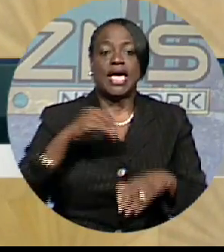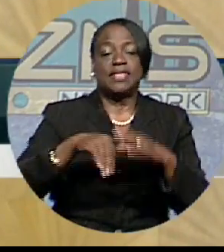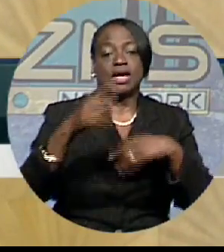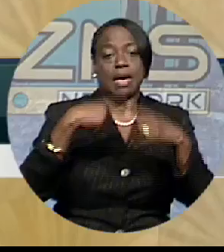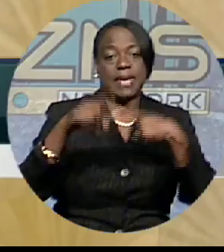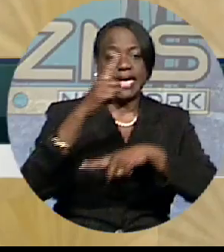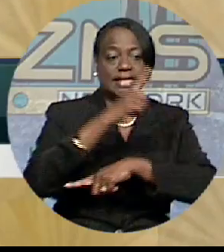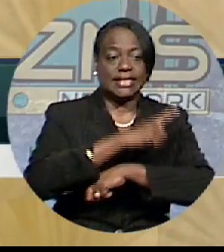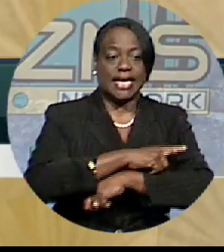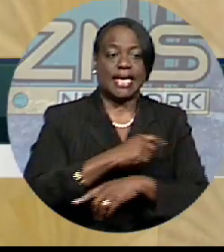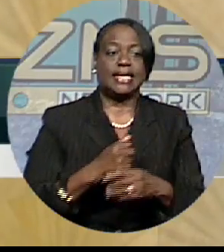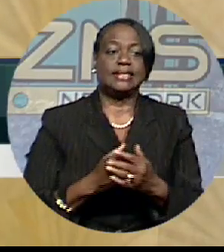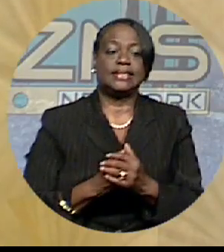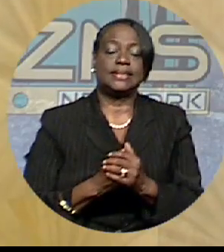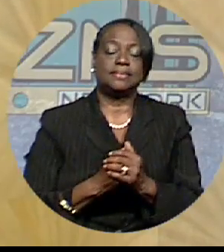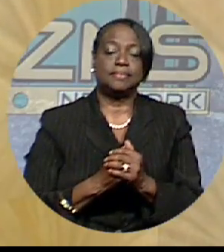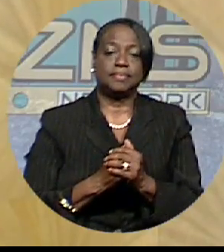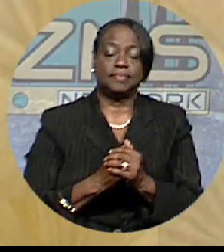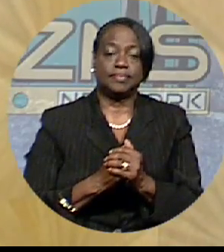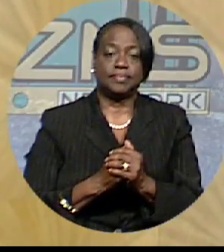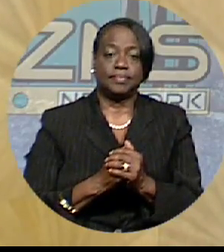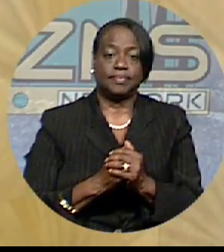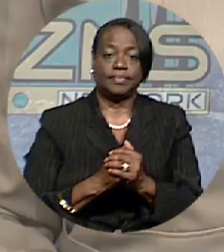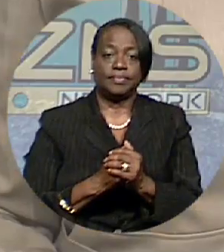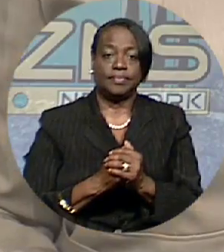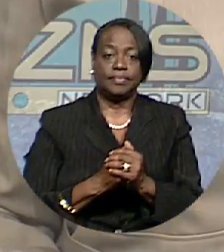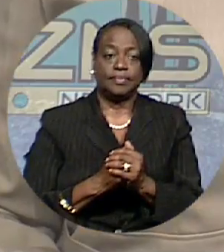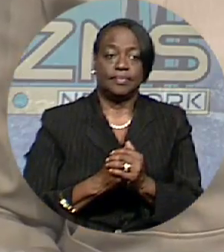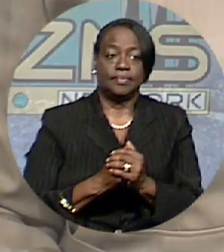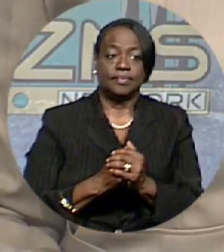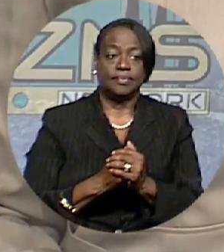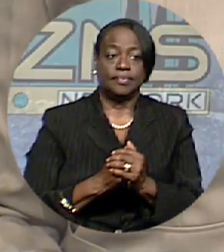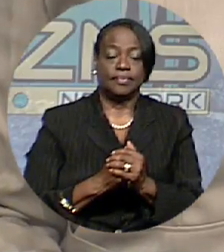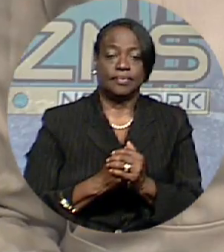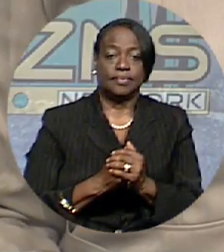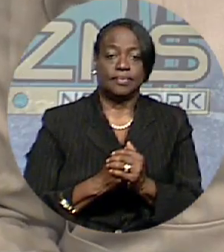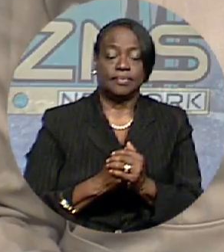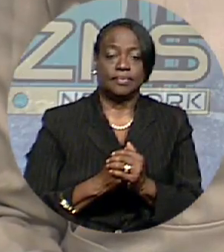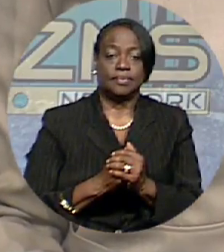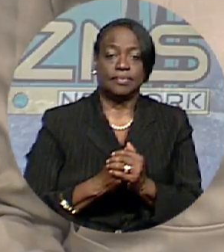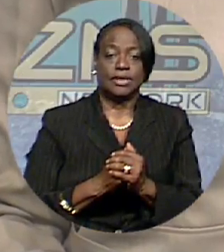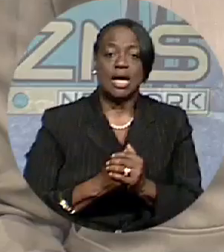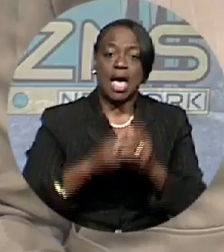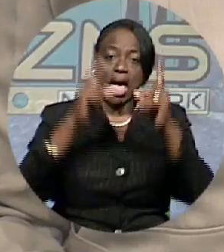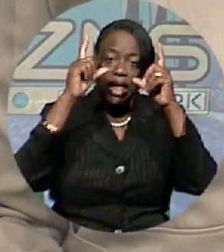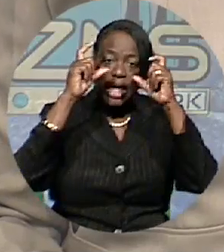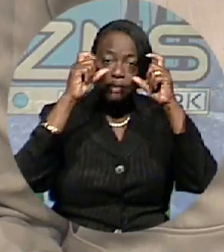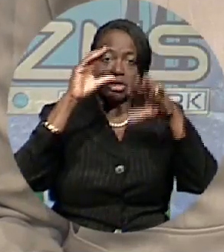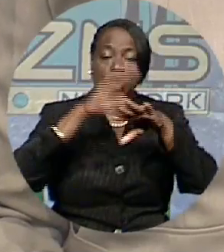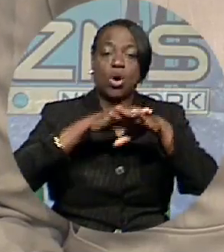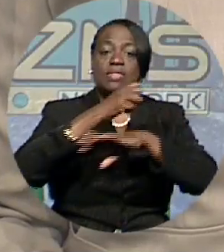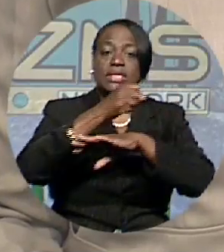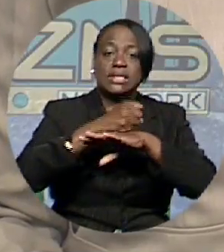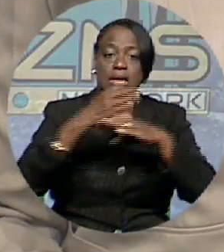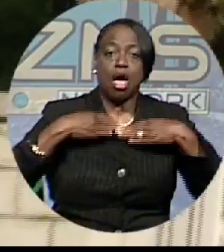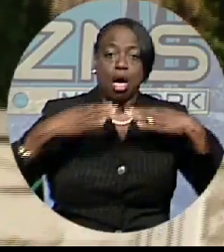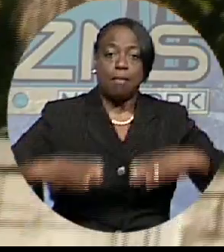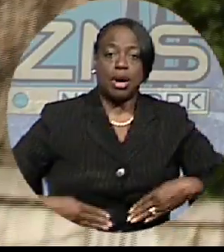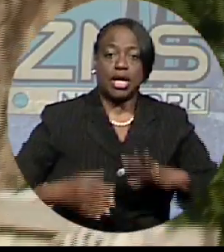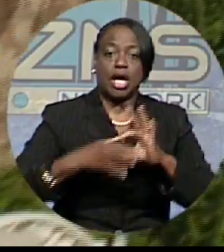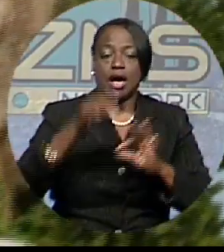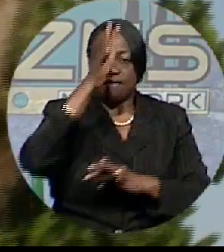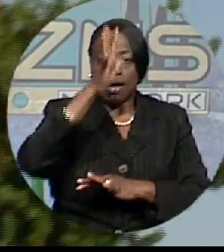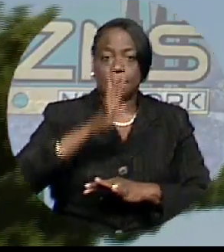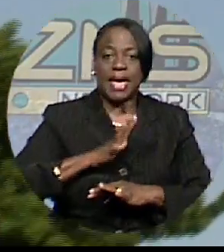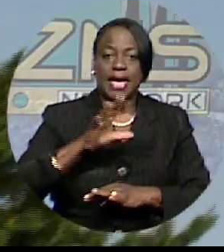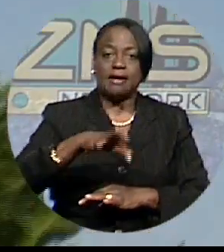coming days. C.S. Gatterley, ZNS Network News. Well, only our cameras were on the scene when the body of a man was found dead on a private property